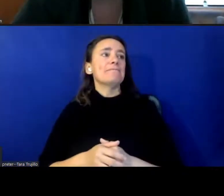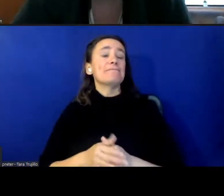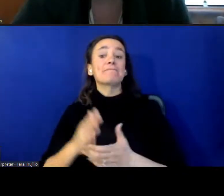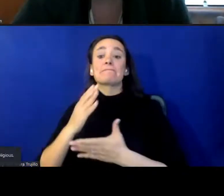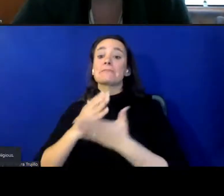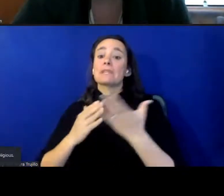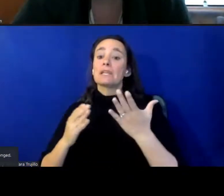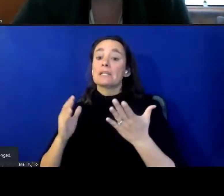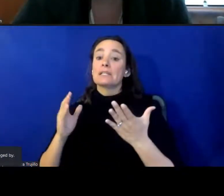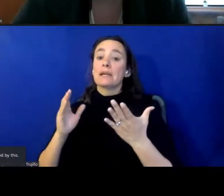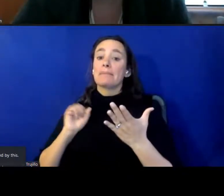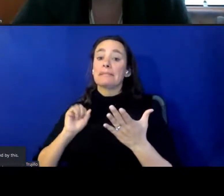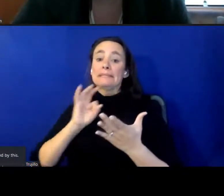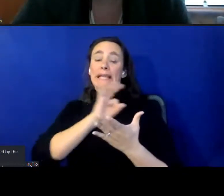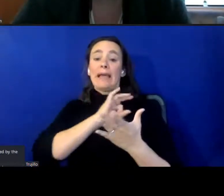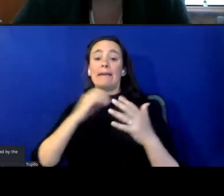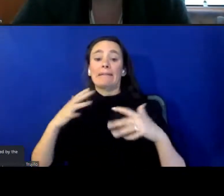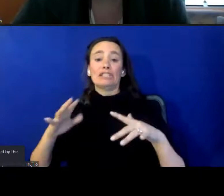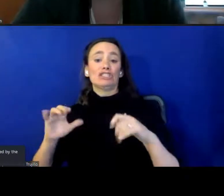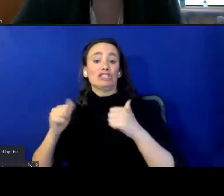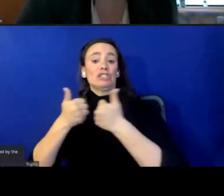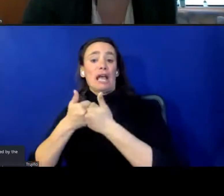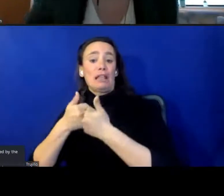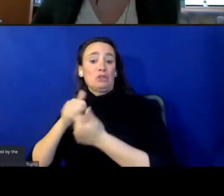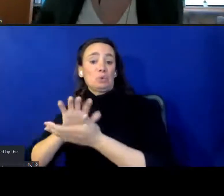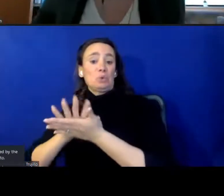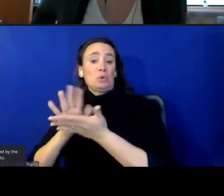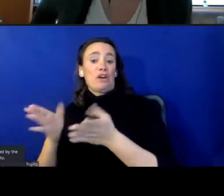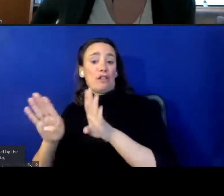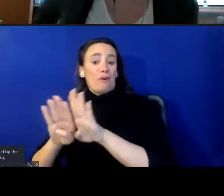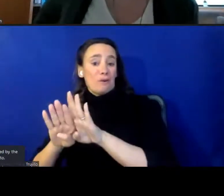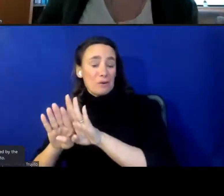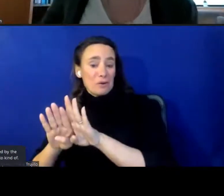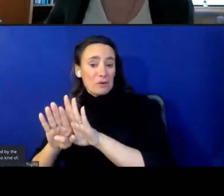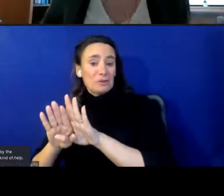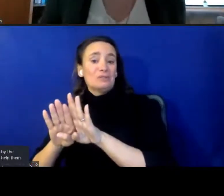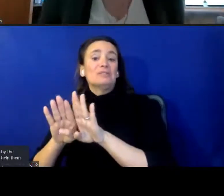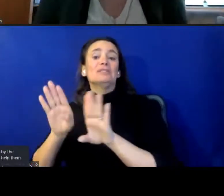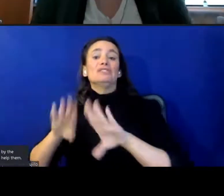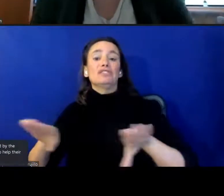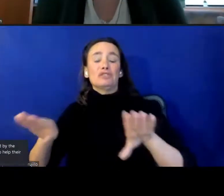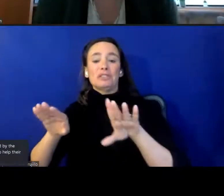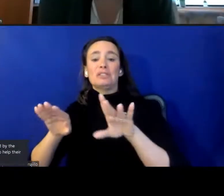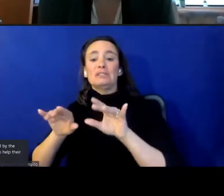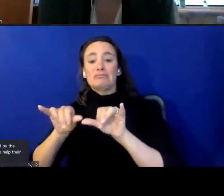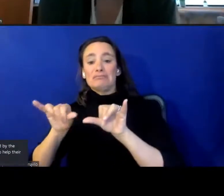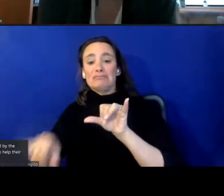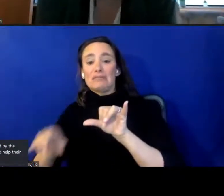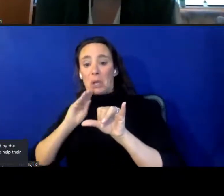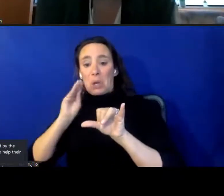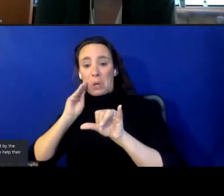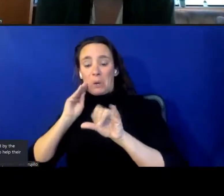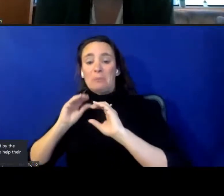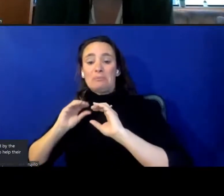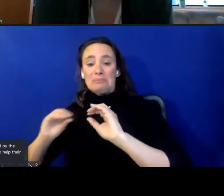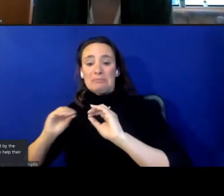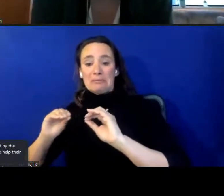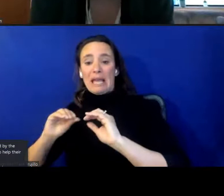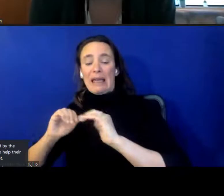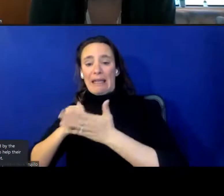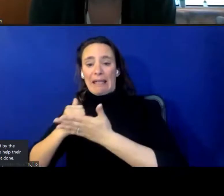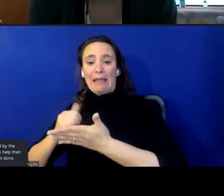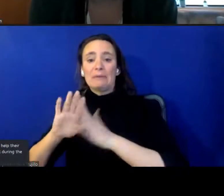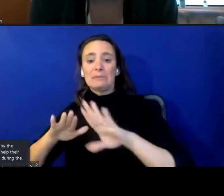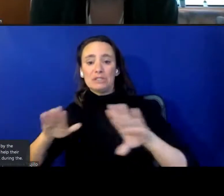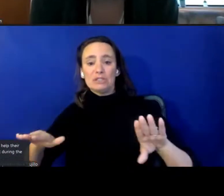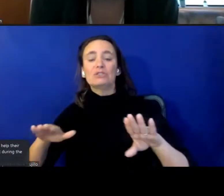really challenged by the schools being closed and trying to kind of help their children get what they need to get during